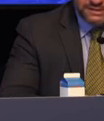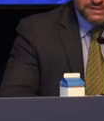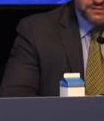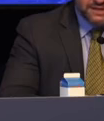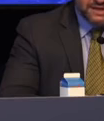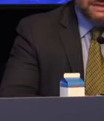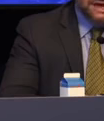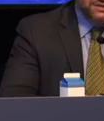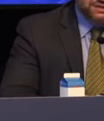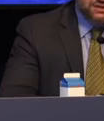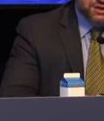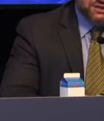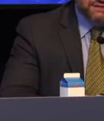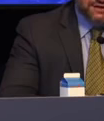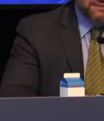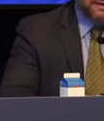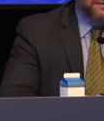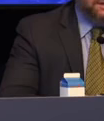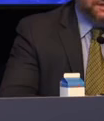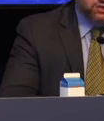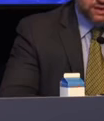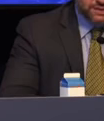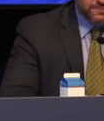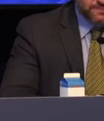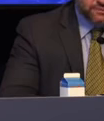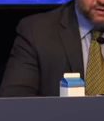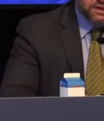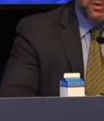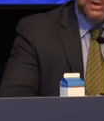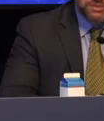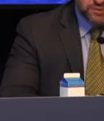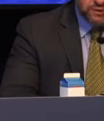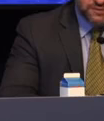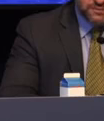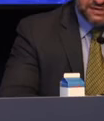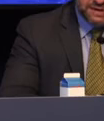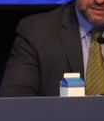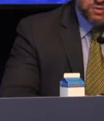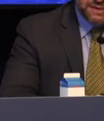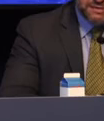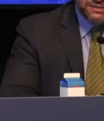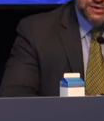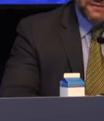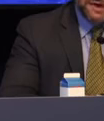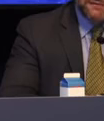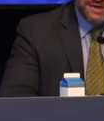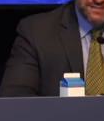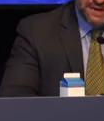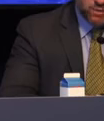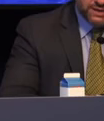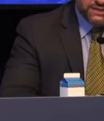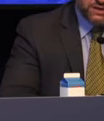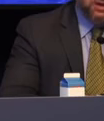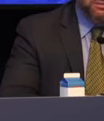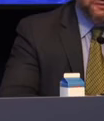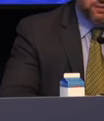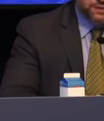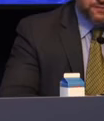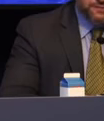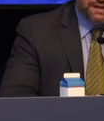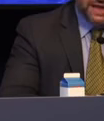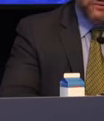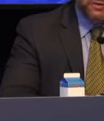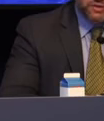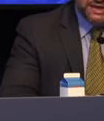for months as thousands exhaust their regular benefits each week. Once approved, claimants will be able to certify for any back weeks they're eligible